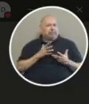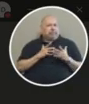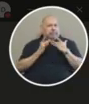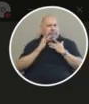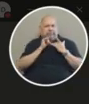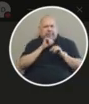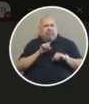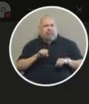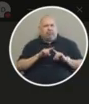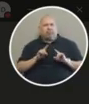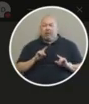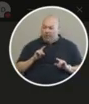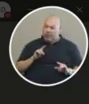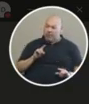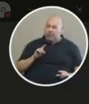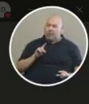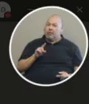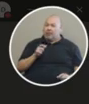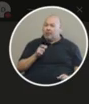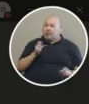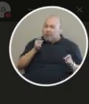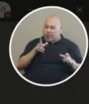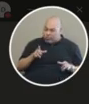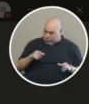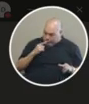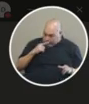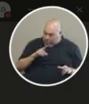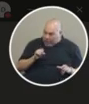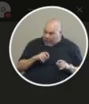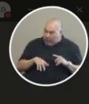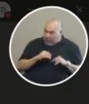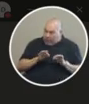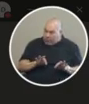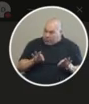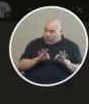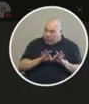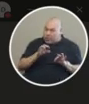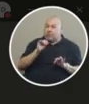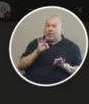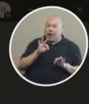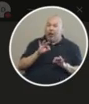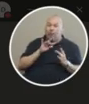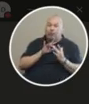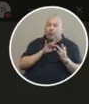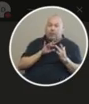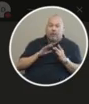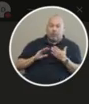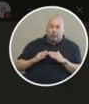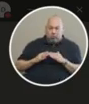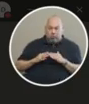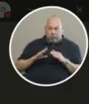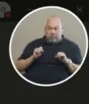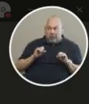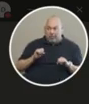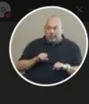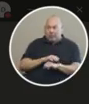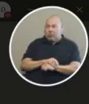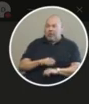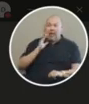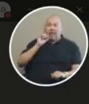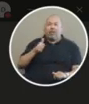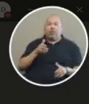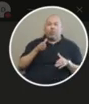not possible. So, Mr. Gonzalez, I really want to kind of echo the importance of reaching our communities.